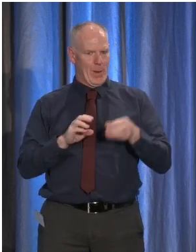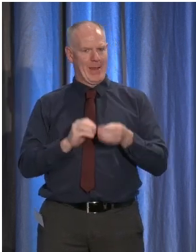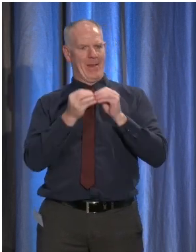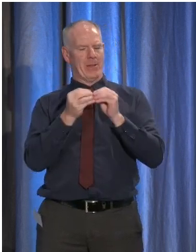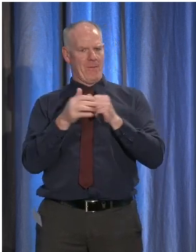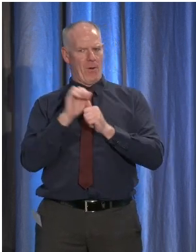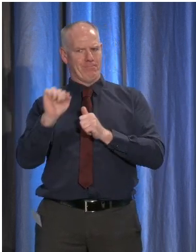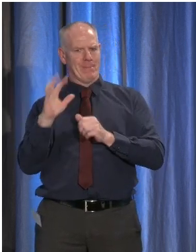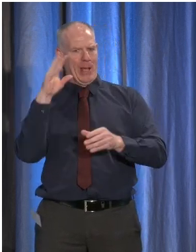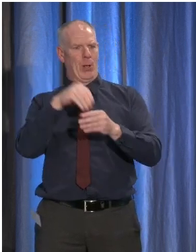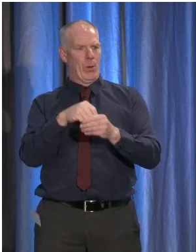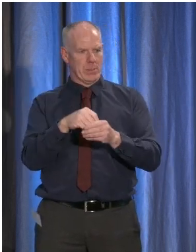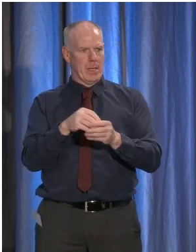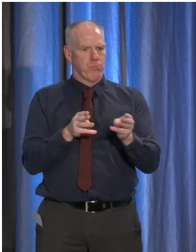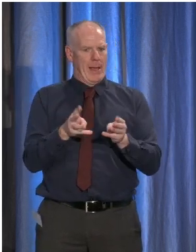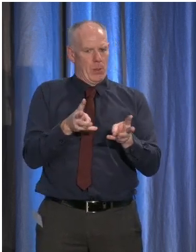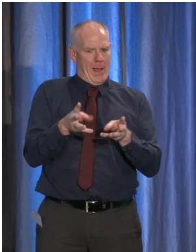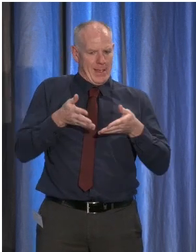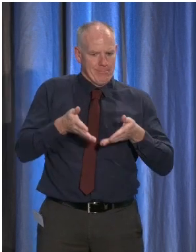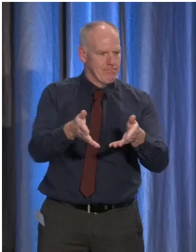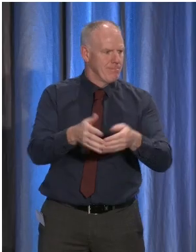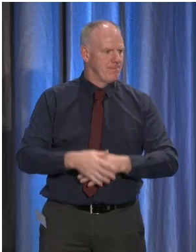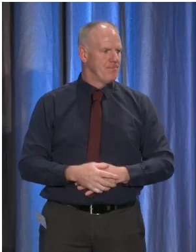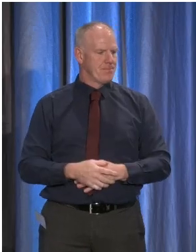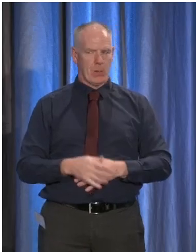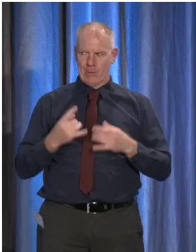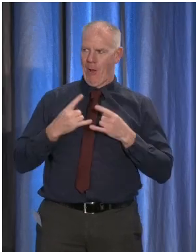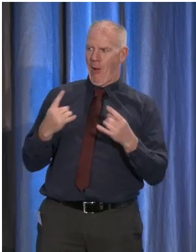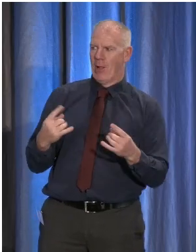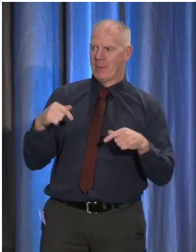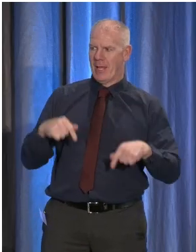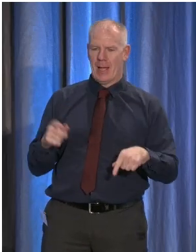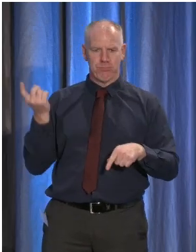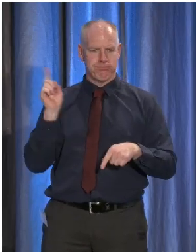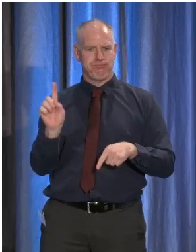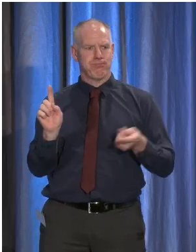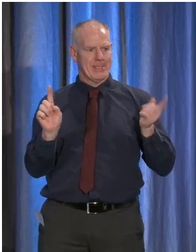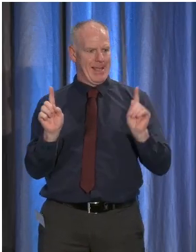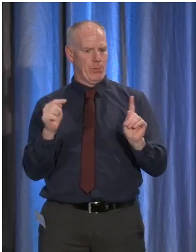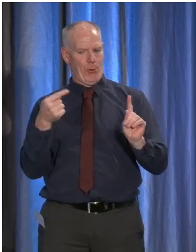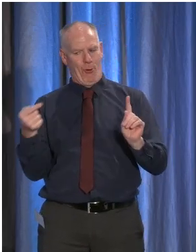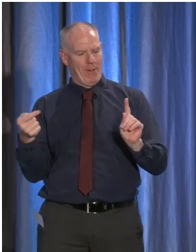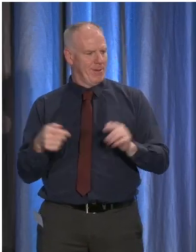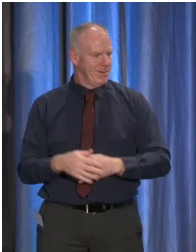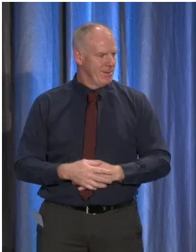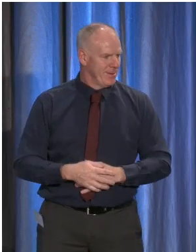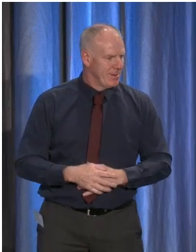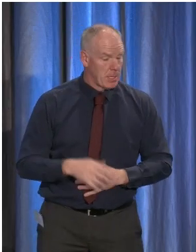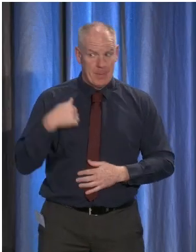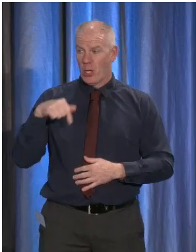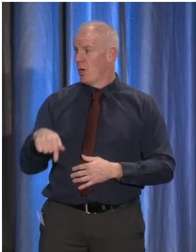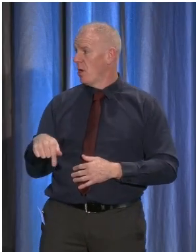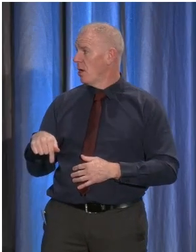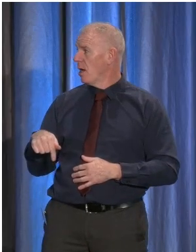in inclusion in the field. So it's a great honour to be presenting with her this morning. So I'm here,